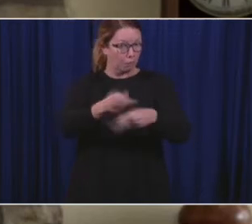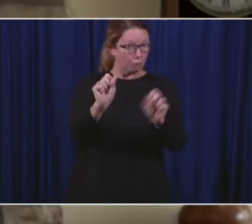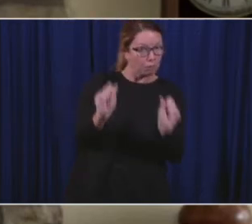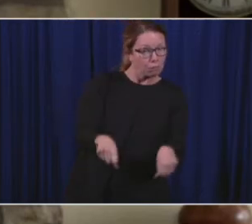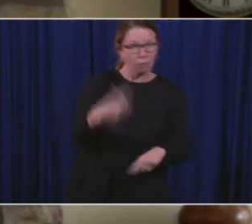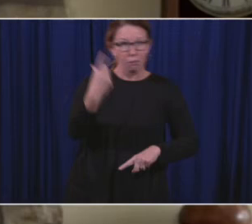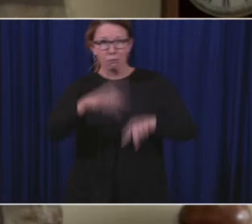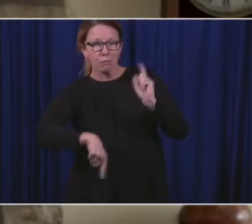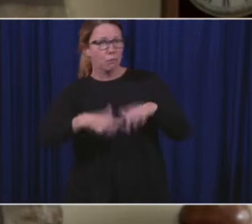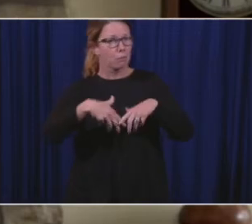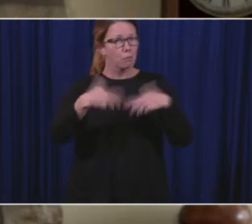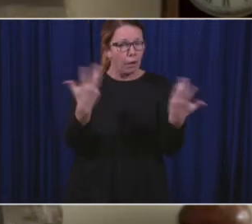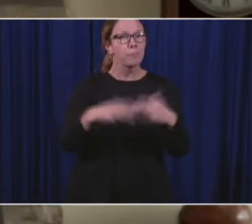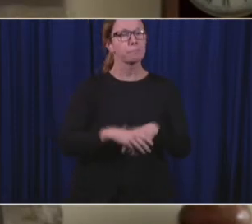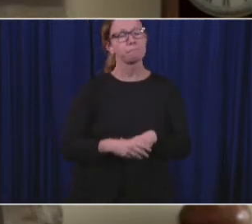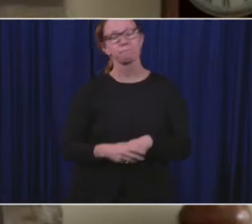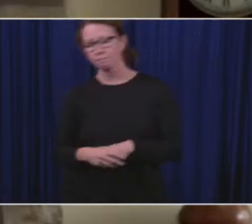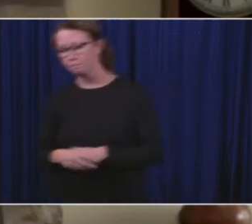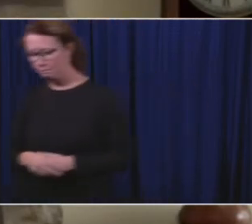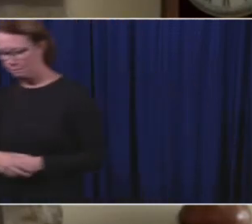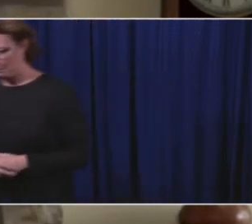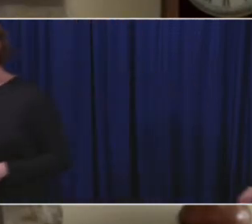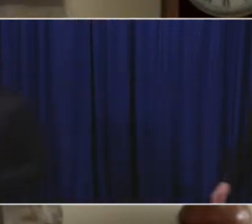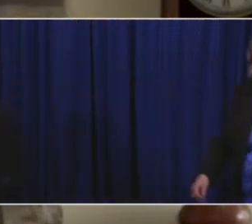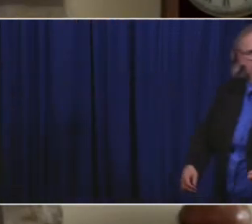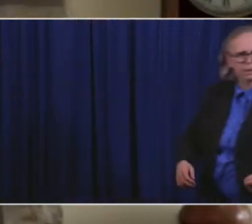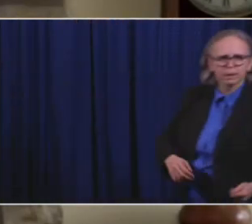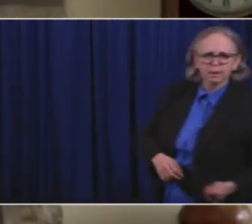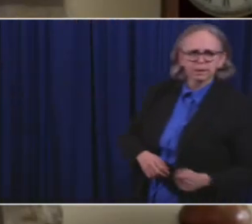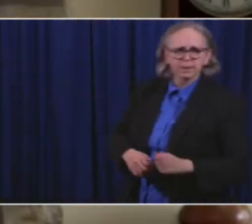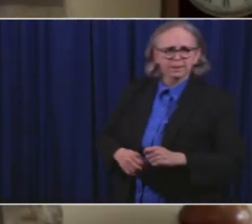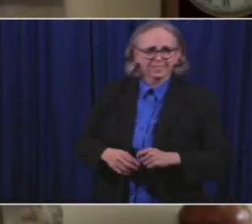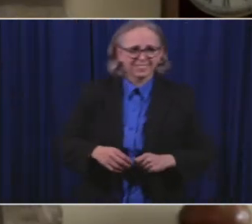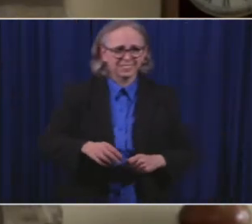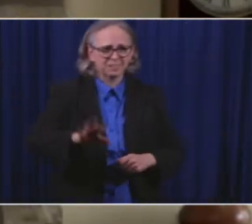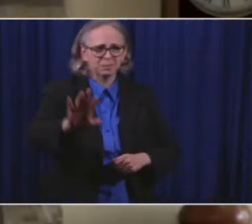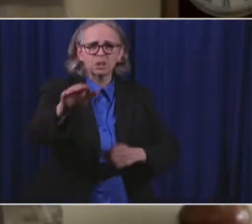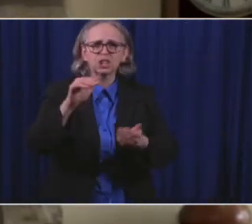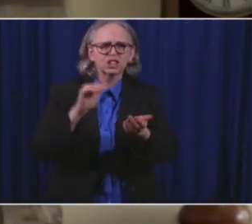have COVID? Yeah, I'm going to let Bruce answer both those questions.